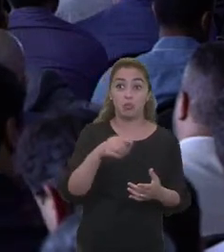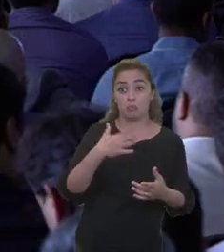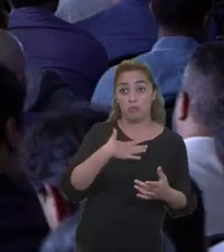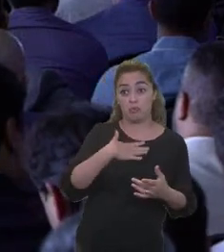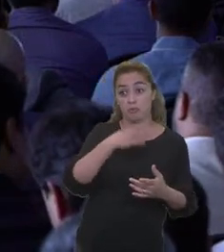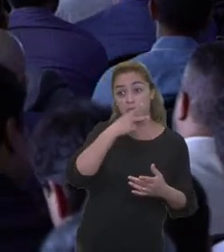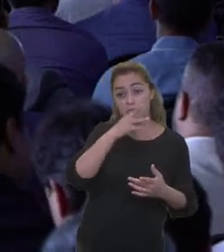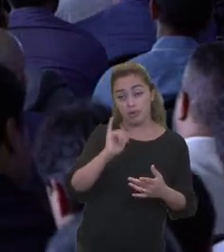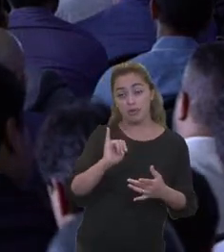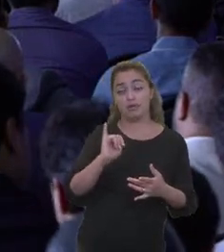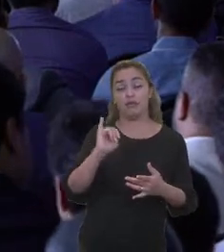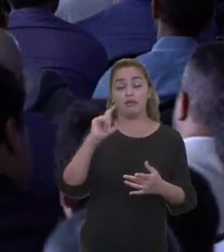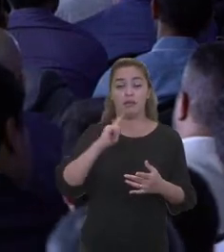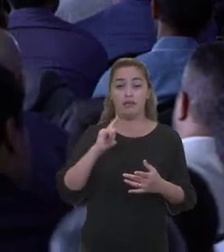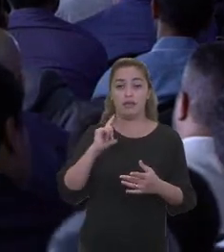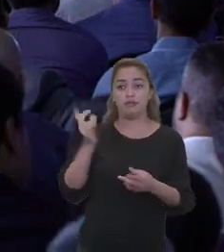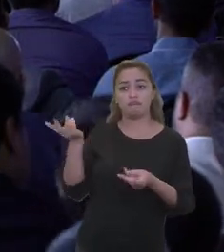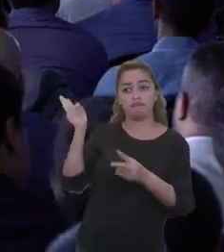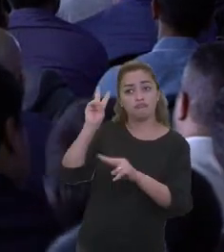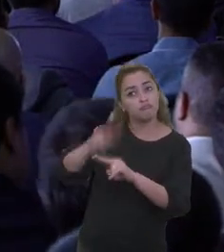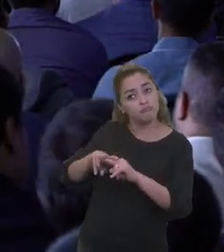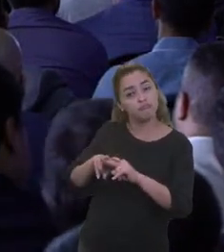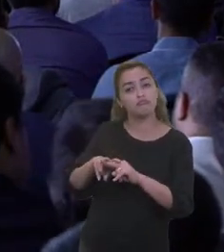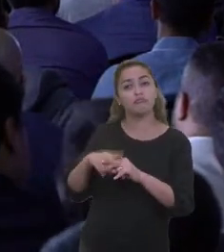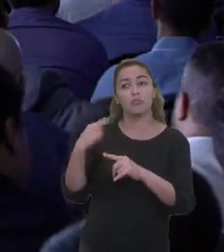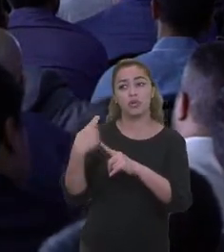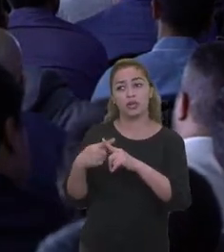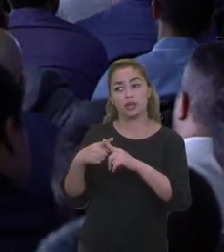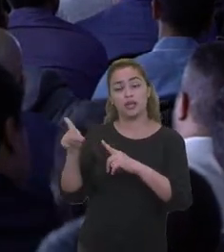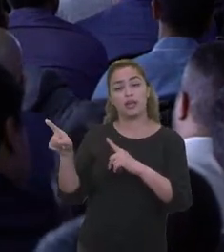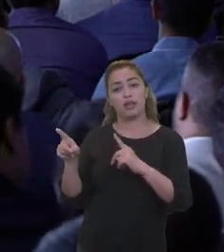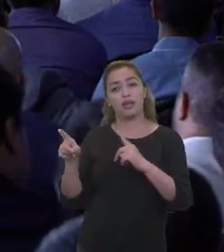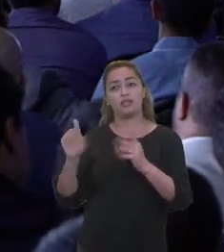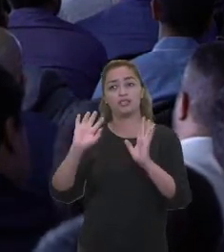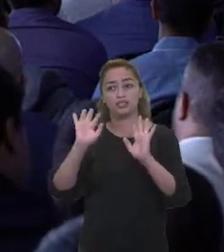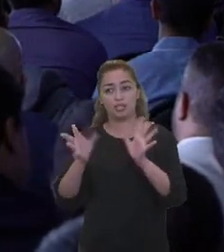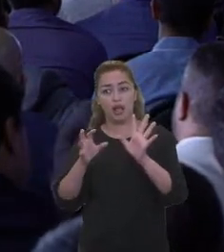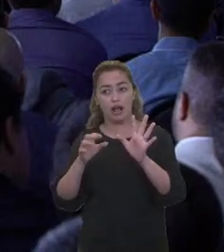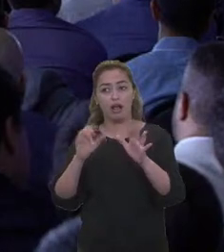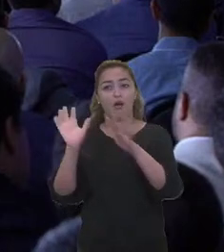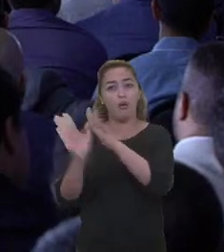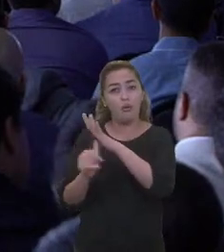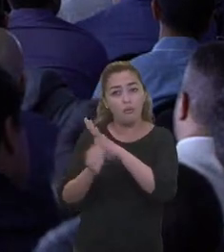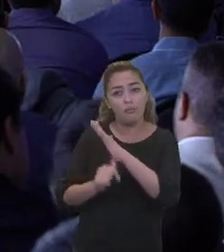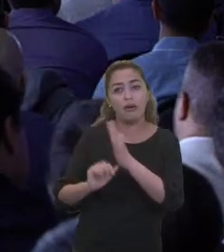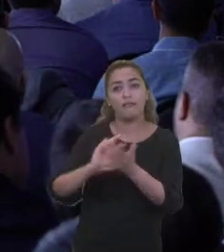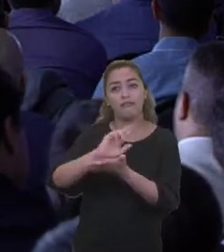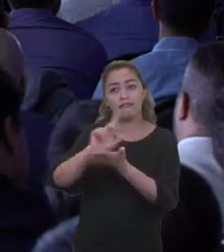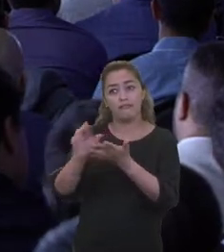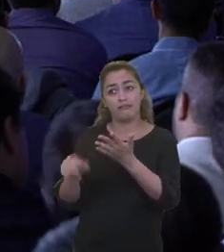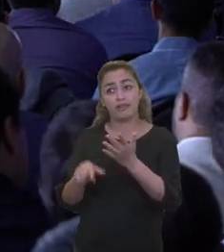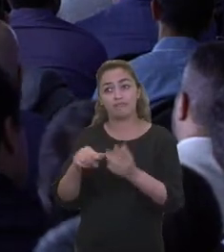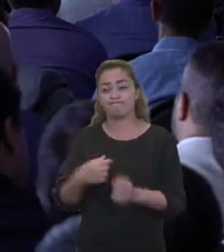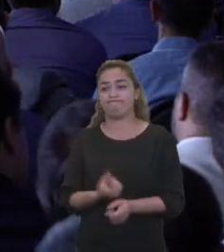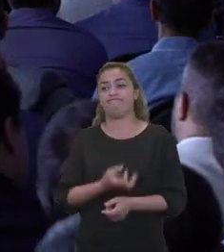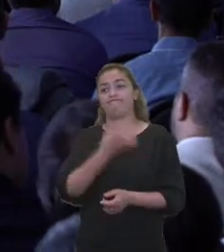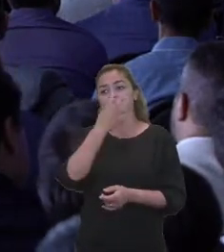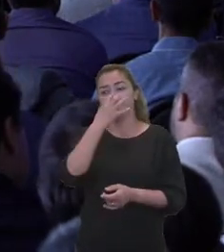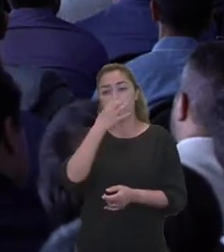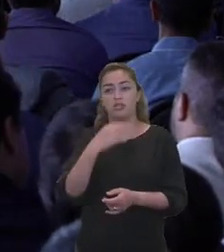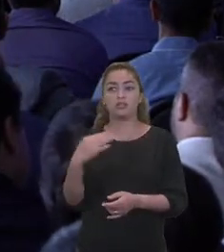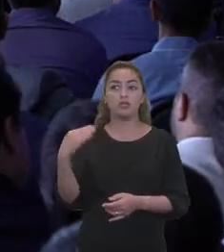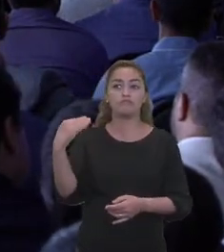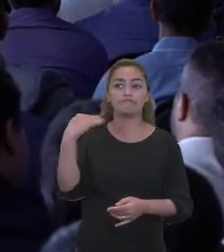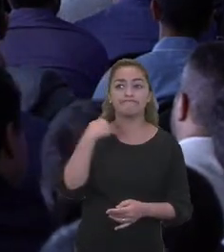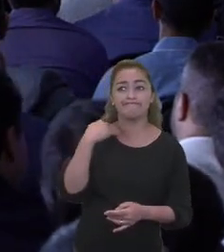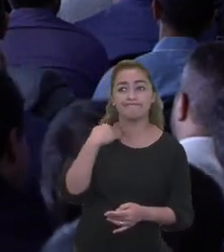My father went into the crime world. He was arrested. All the banks that tried to rob